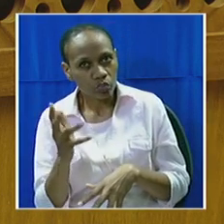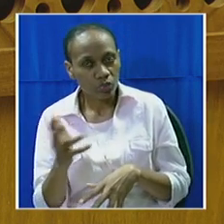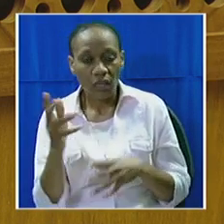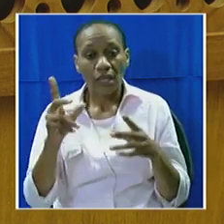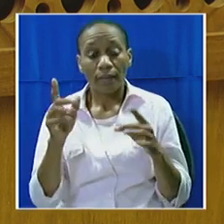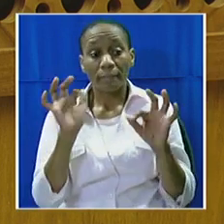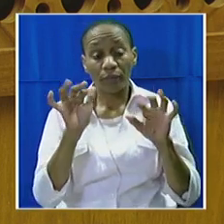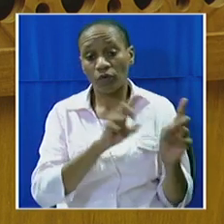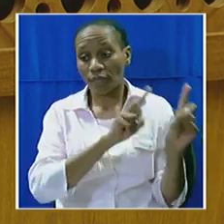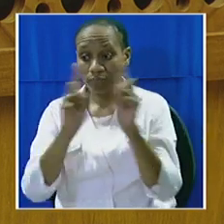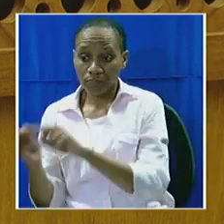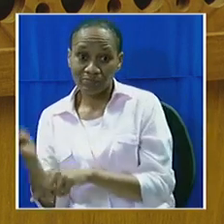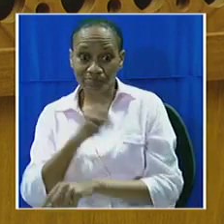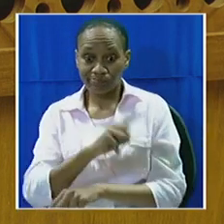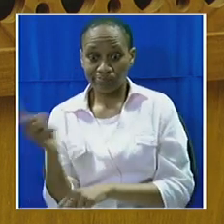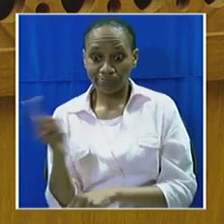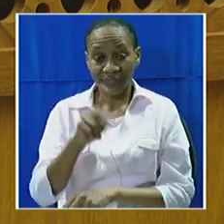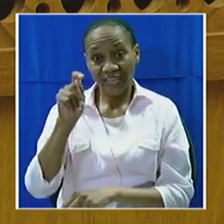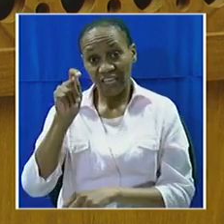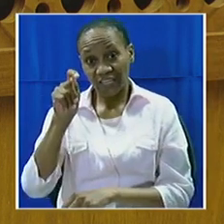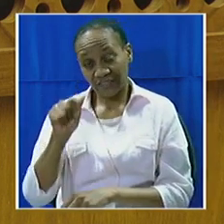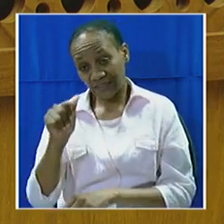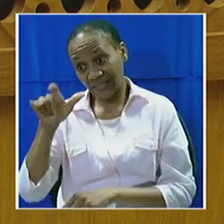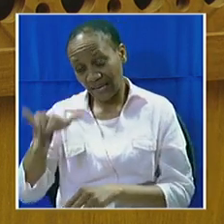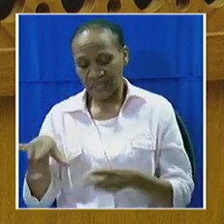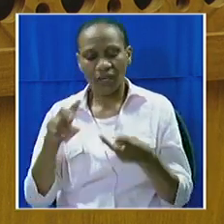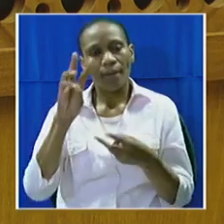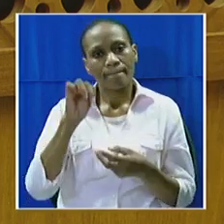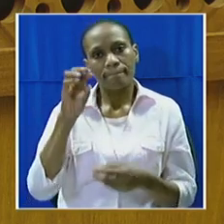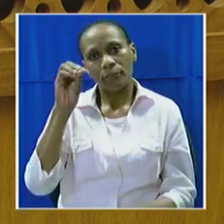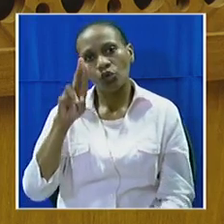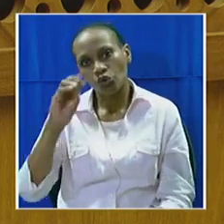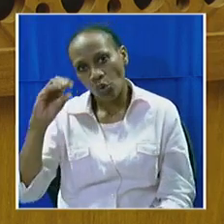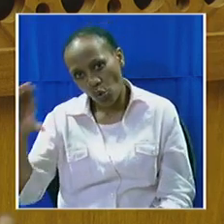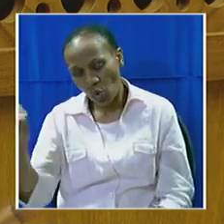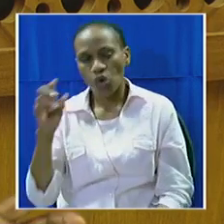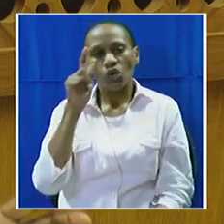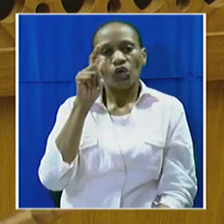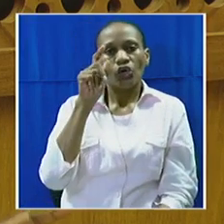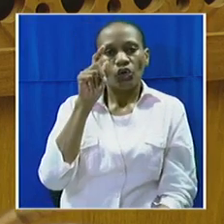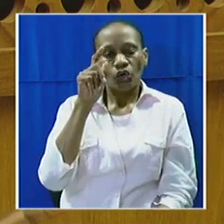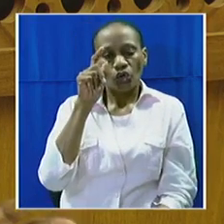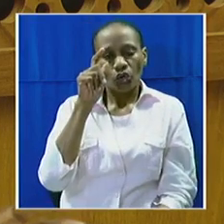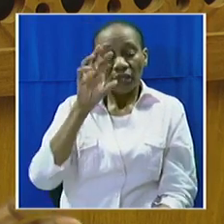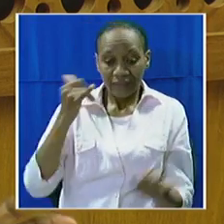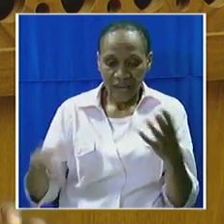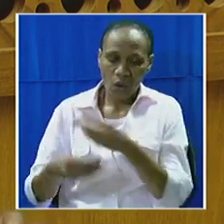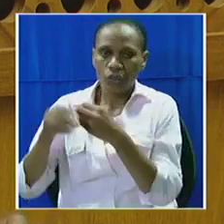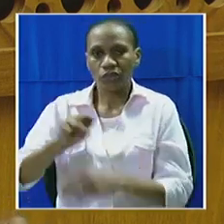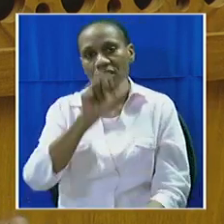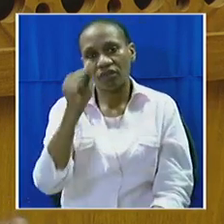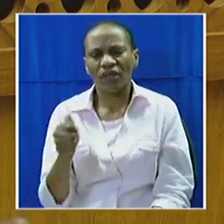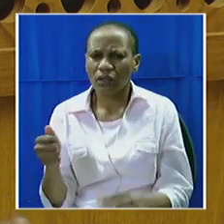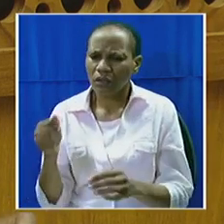Italy. So Nigeria, Egypt, Algeria, Morocco, Senegal, Tunisia, and now South Africa. This is actually important as